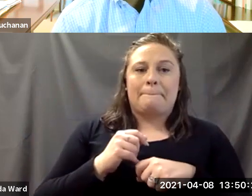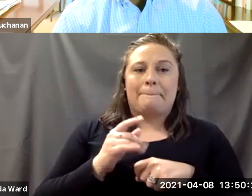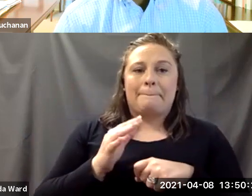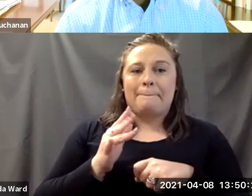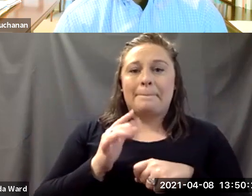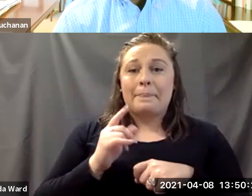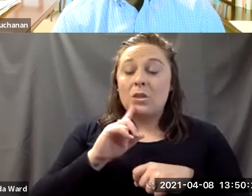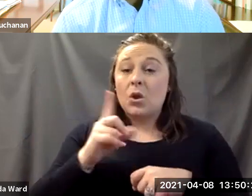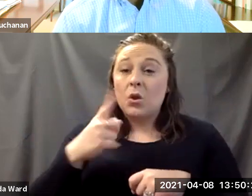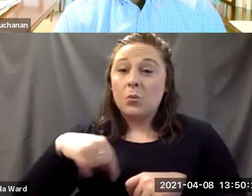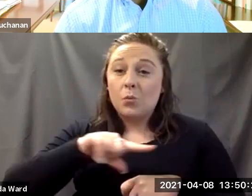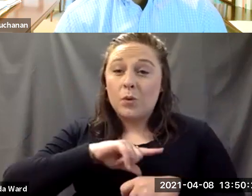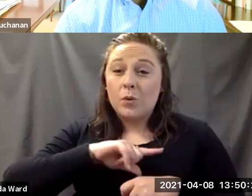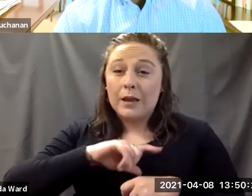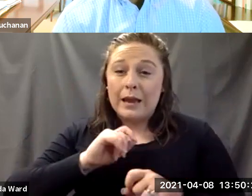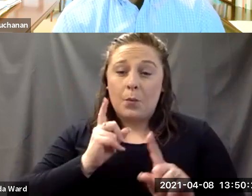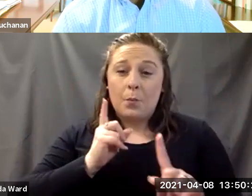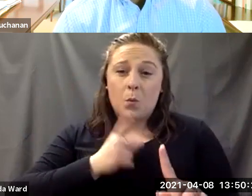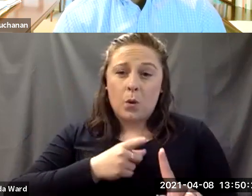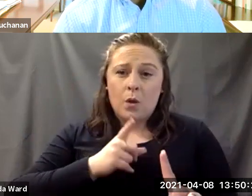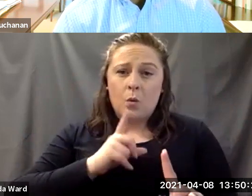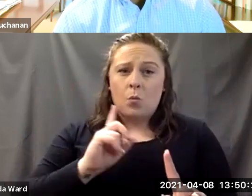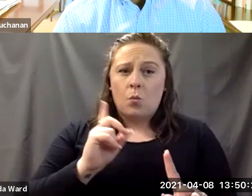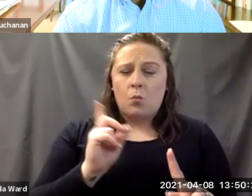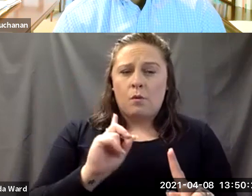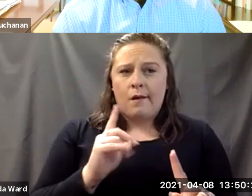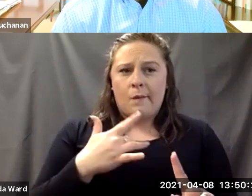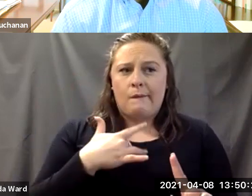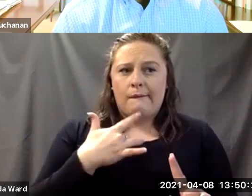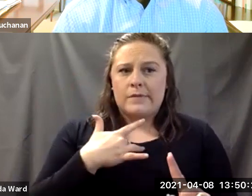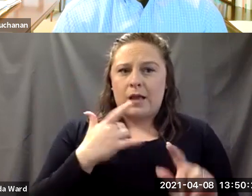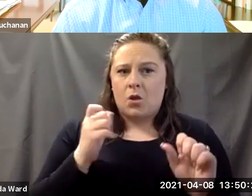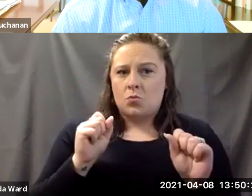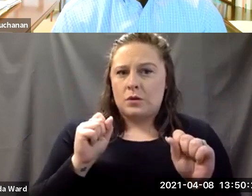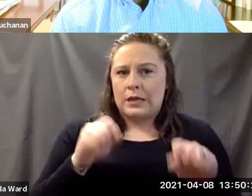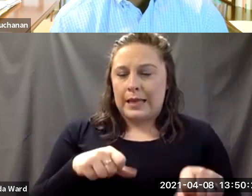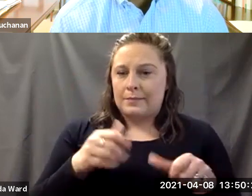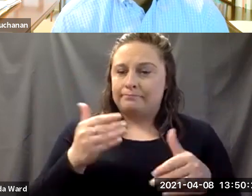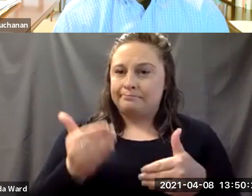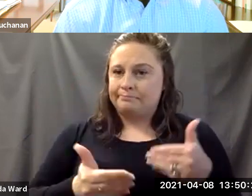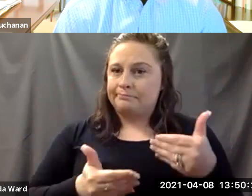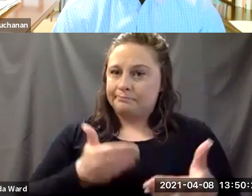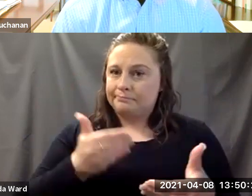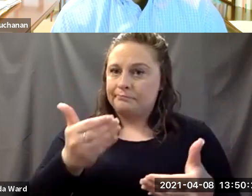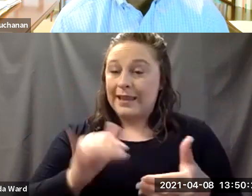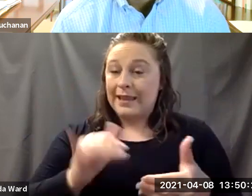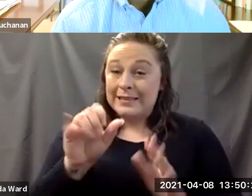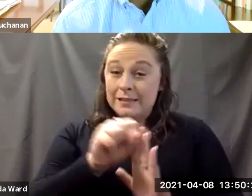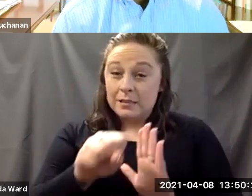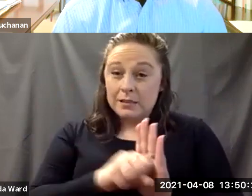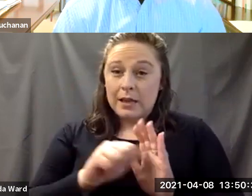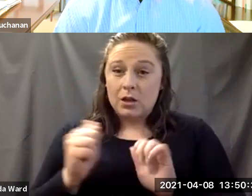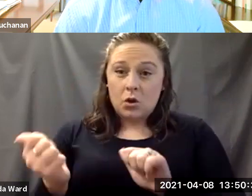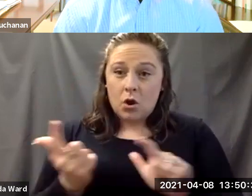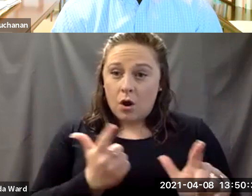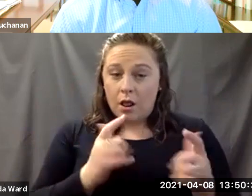Are we at a point today where I feel like we can take these steps as a state in all of our